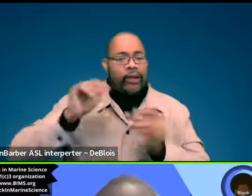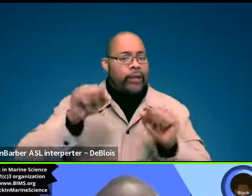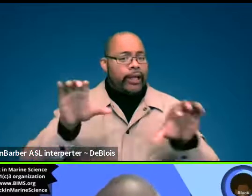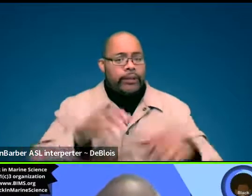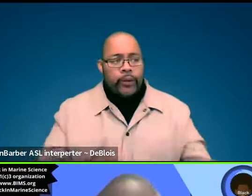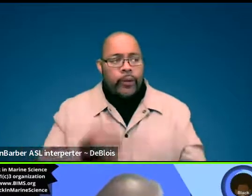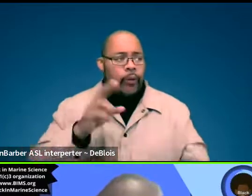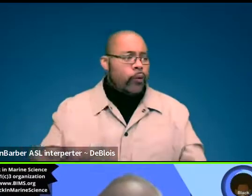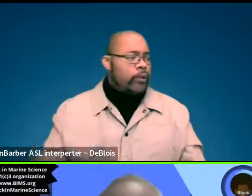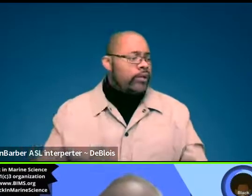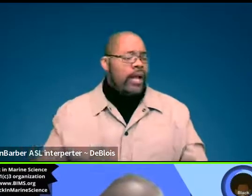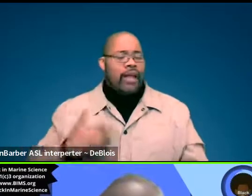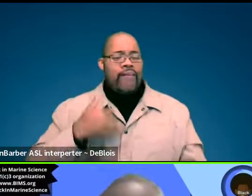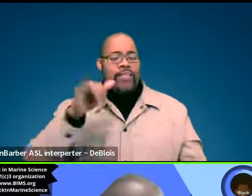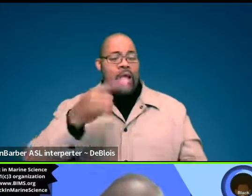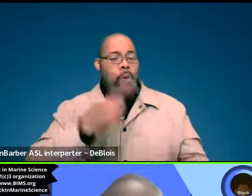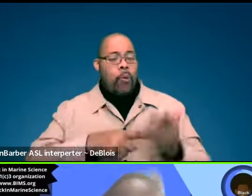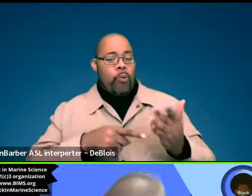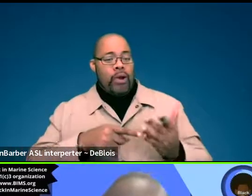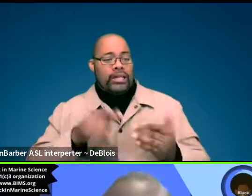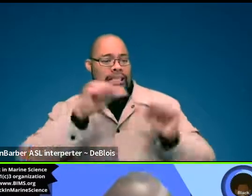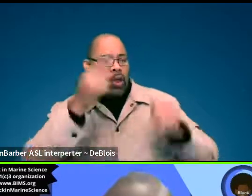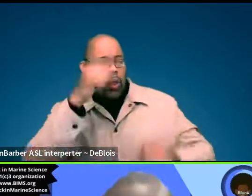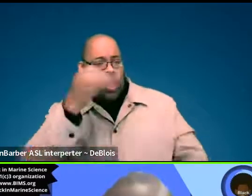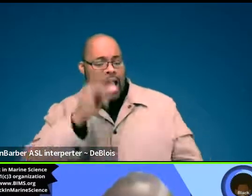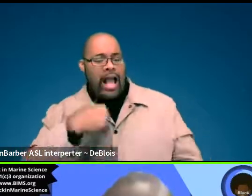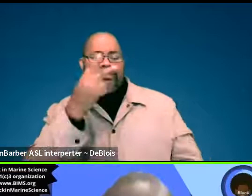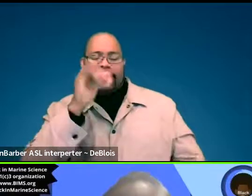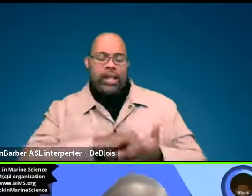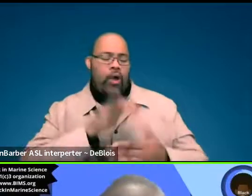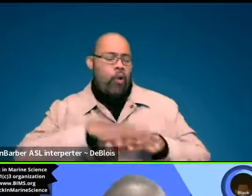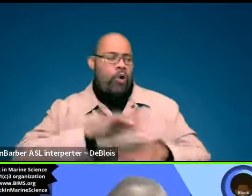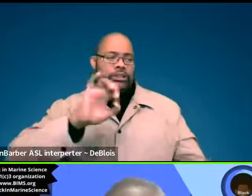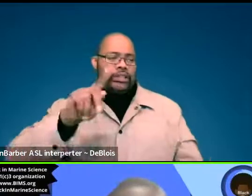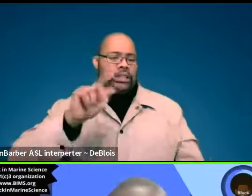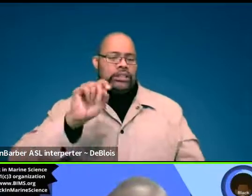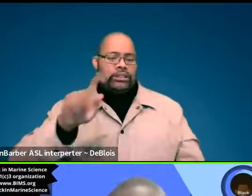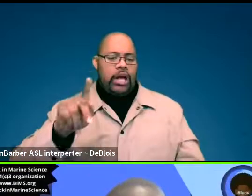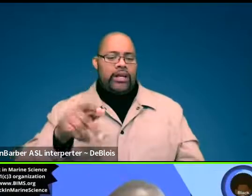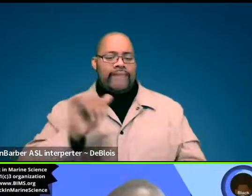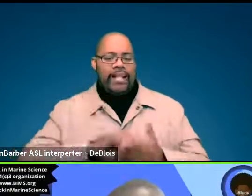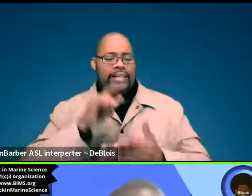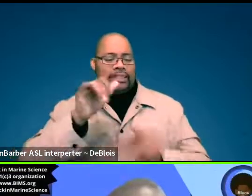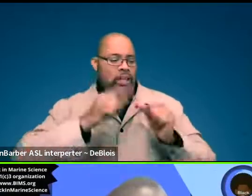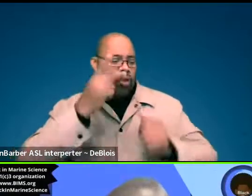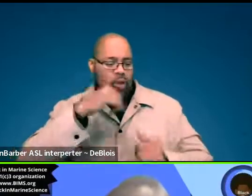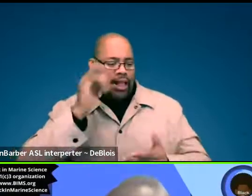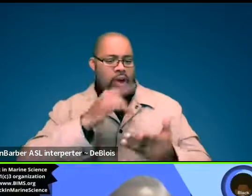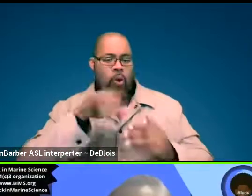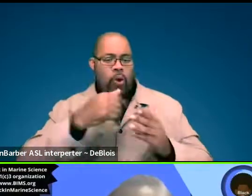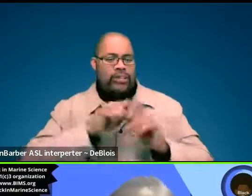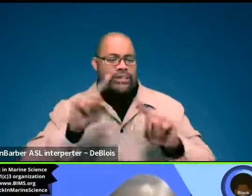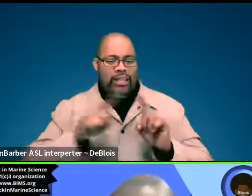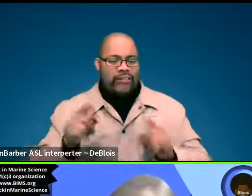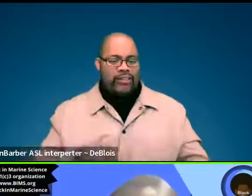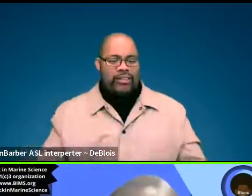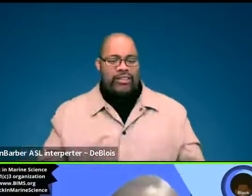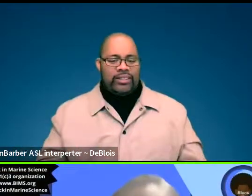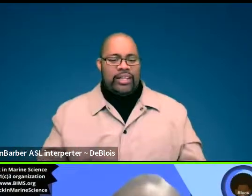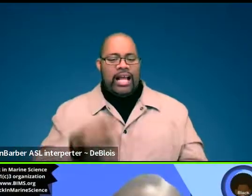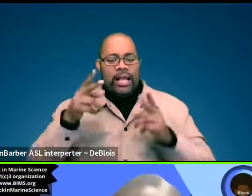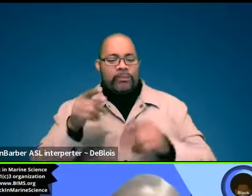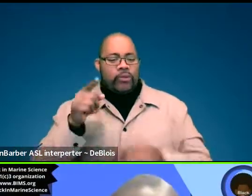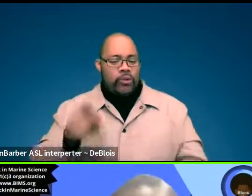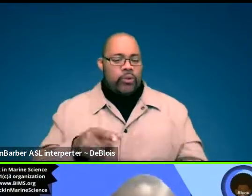do, or there's like, oh, this is what a scientist look like. I've definitely seen this on TikTok, right? Like, this is what a scientist looks like, and it's like all these different, right, like clips of